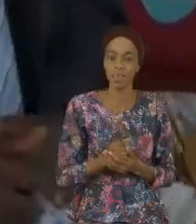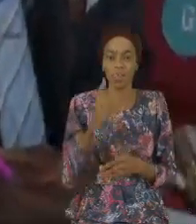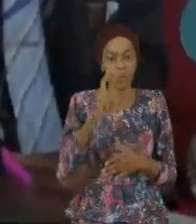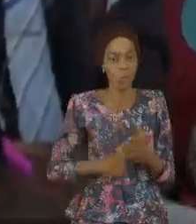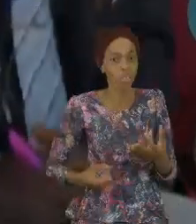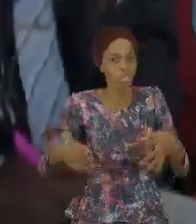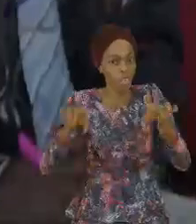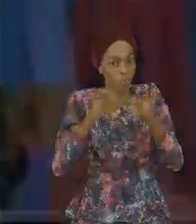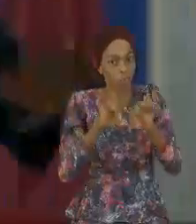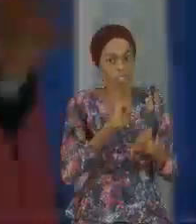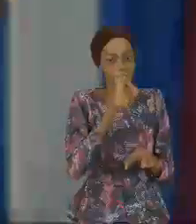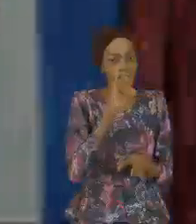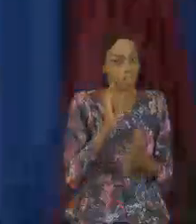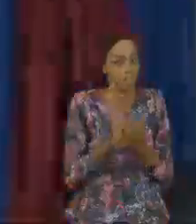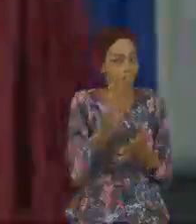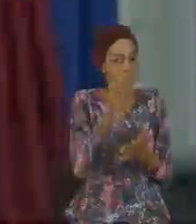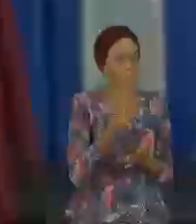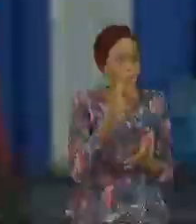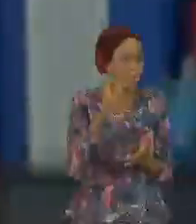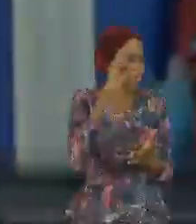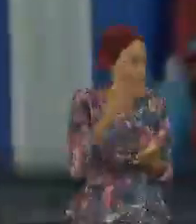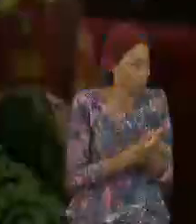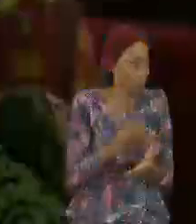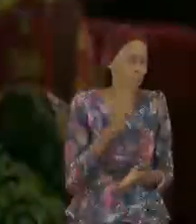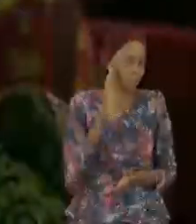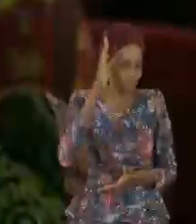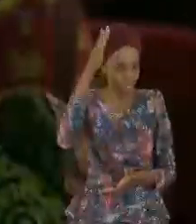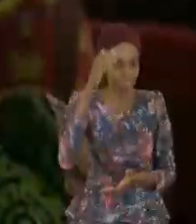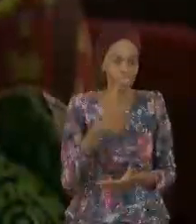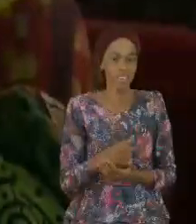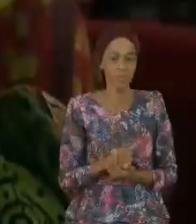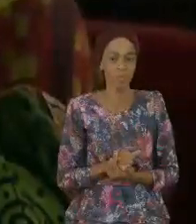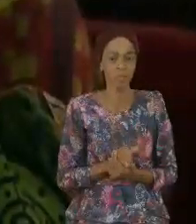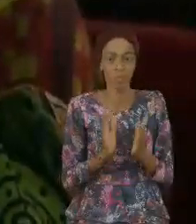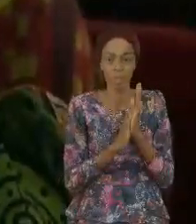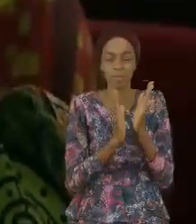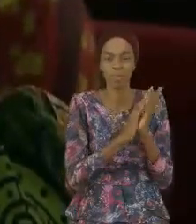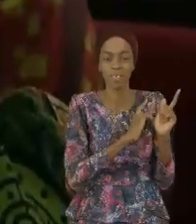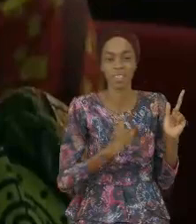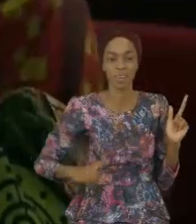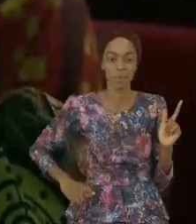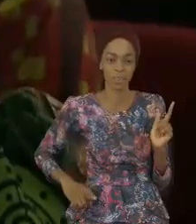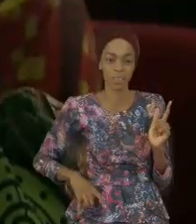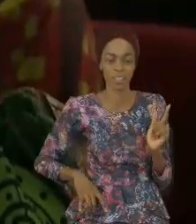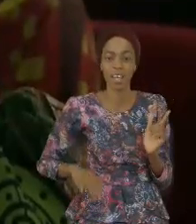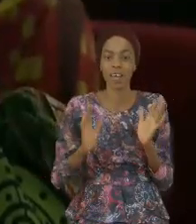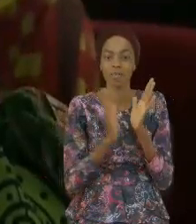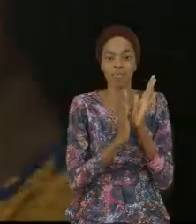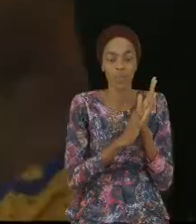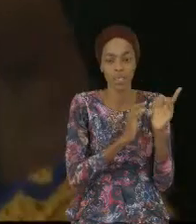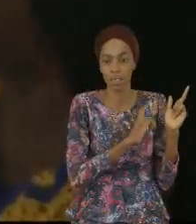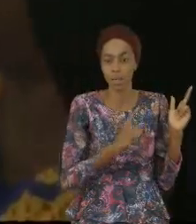matters is you are the daughter of destiny. praise the Lord. I said, praise the